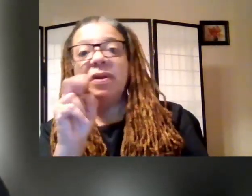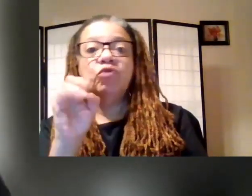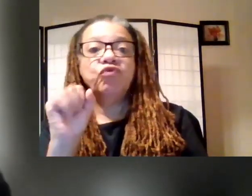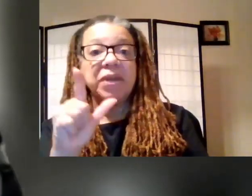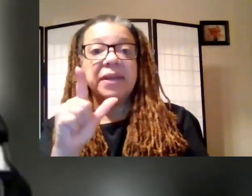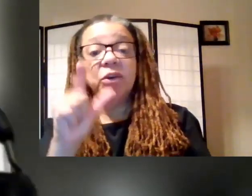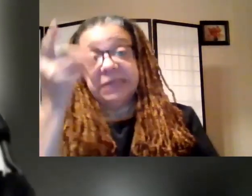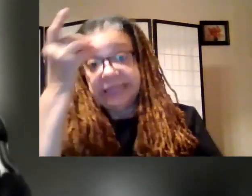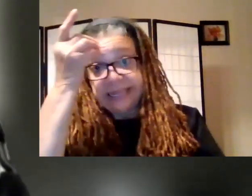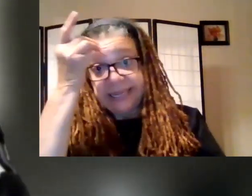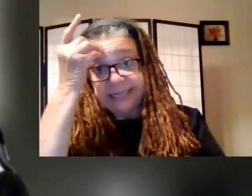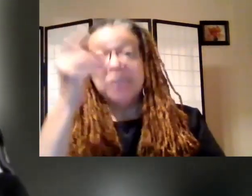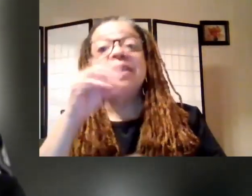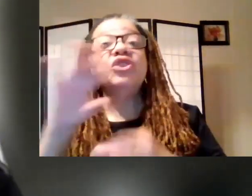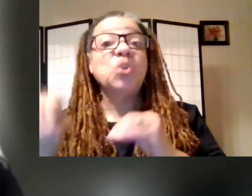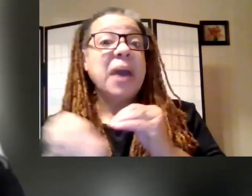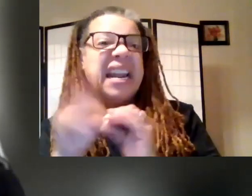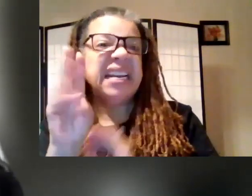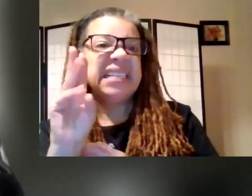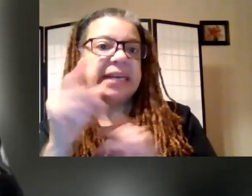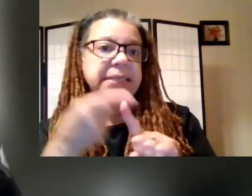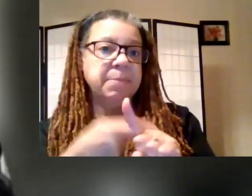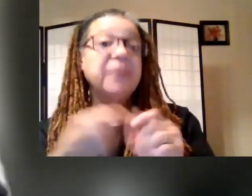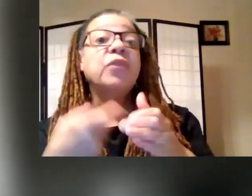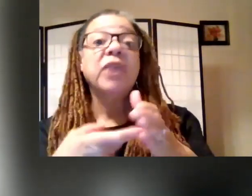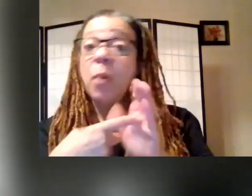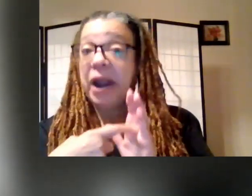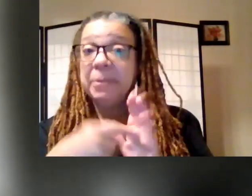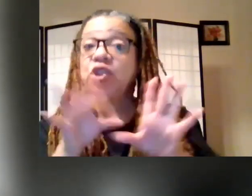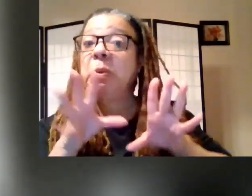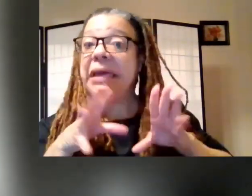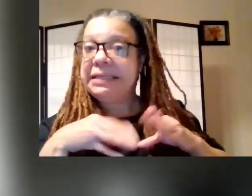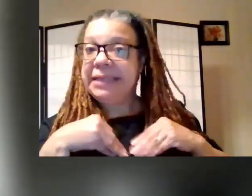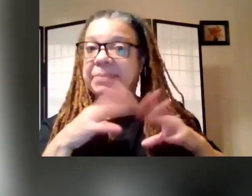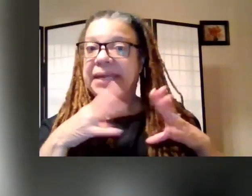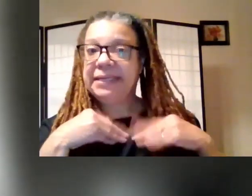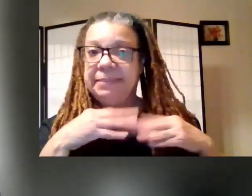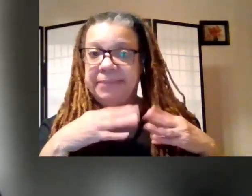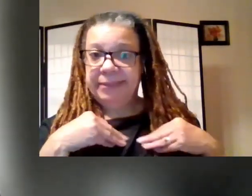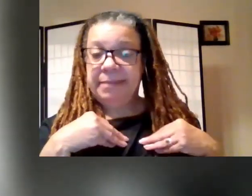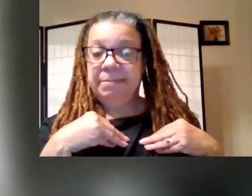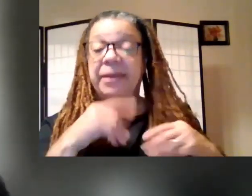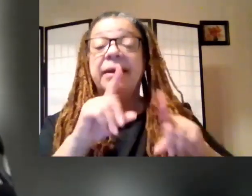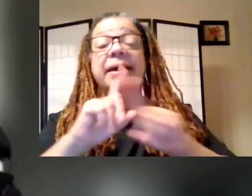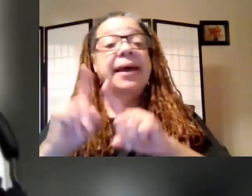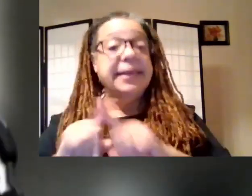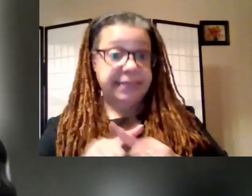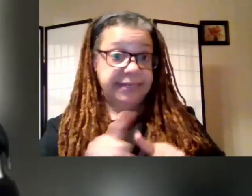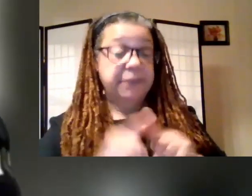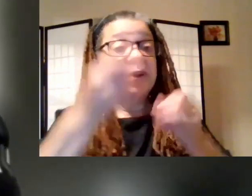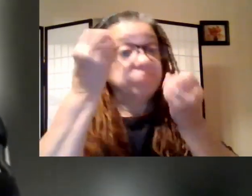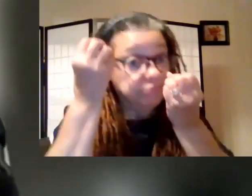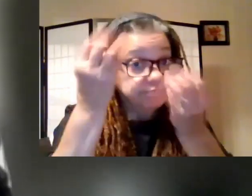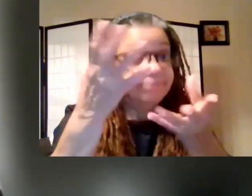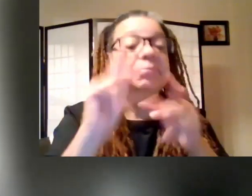the clinic. So we added a 6-month requirement. We also heard from academic researchers and investigative journals who wanted to understand these